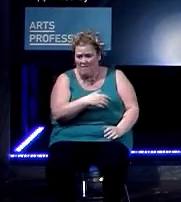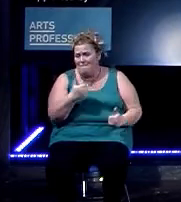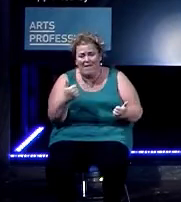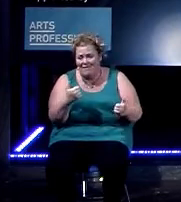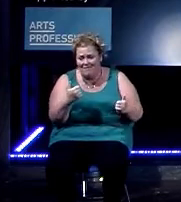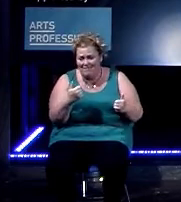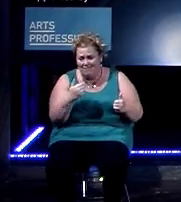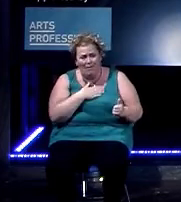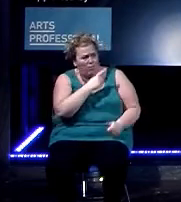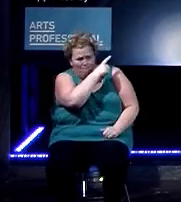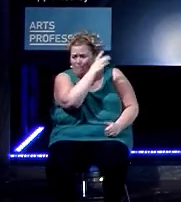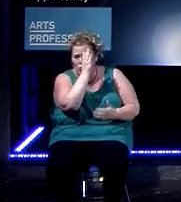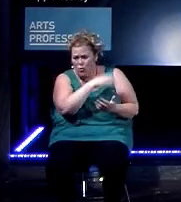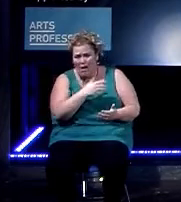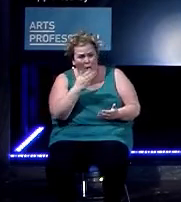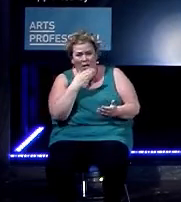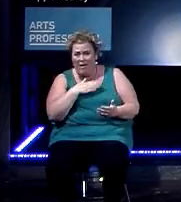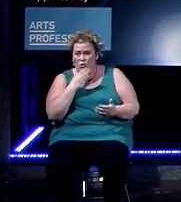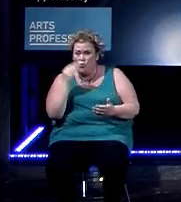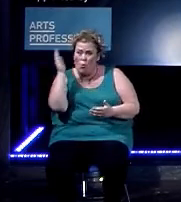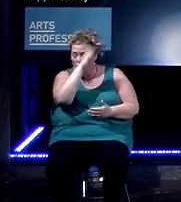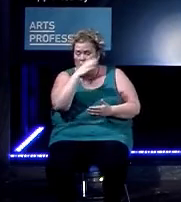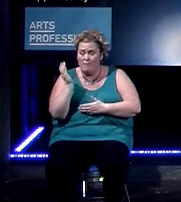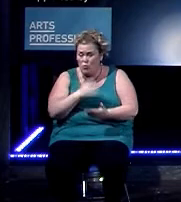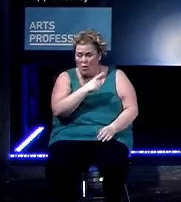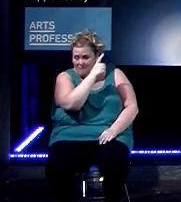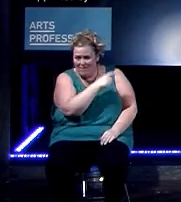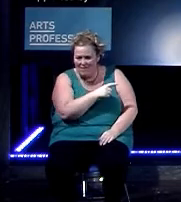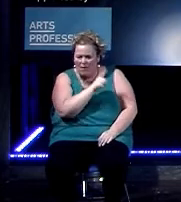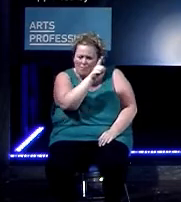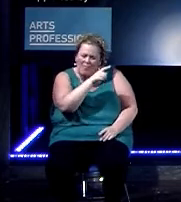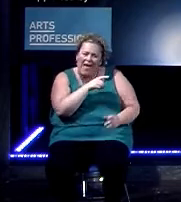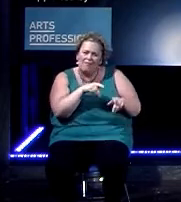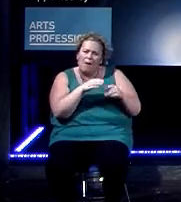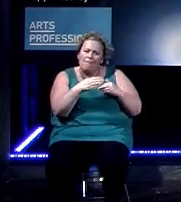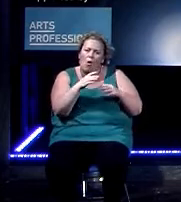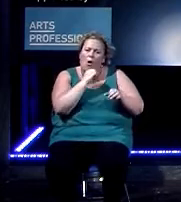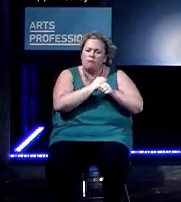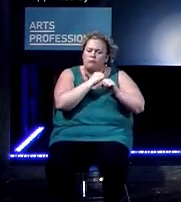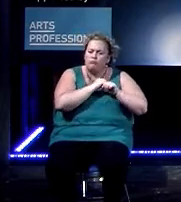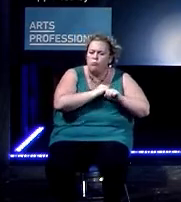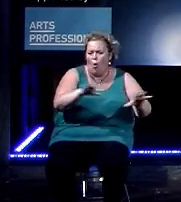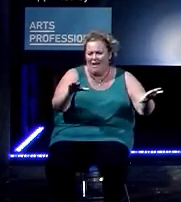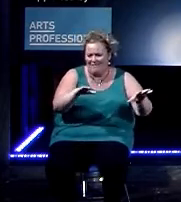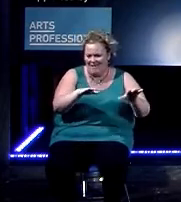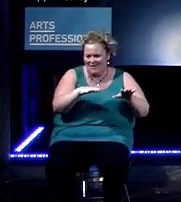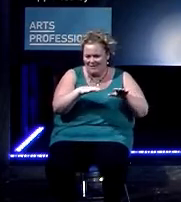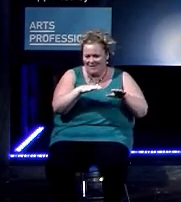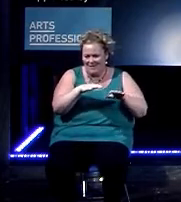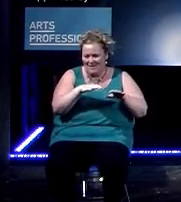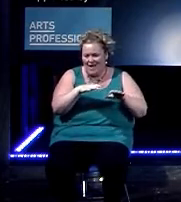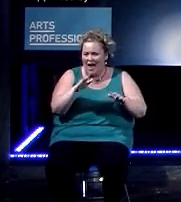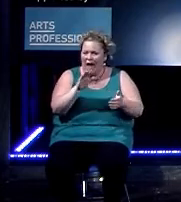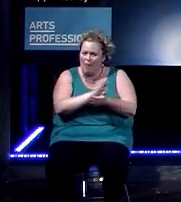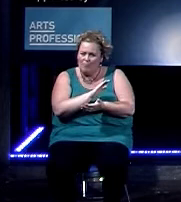big fan of all of these services and use them all. But this is kind of a broadcast model, And I'm really glad that DK brought up that Peter